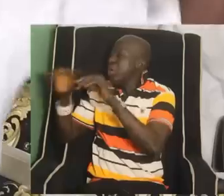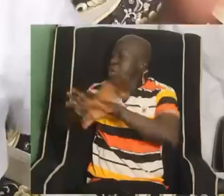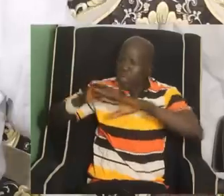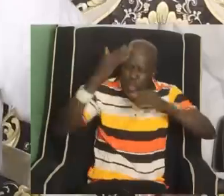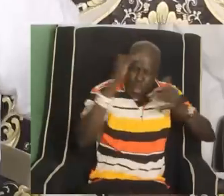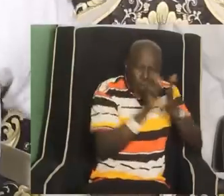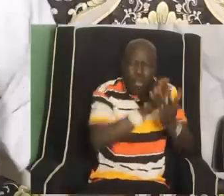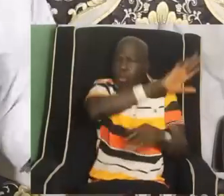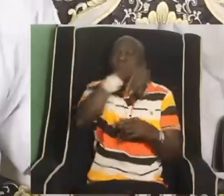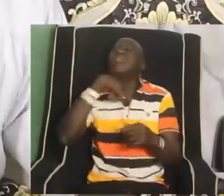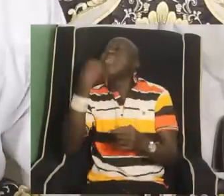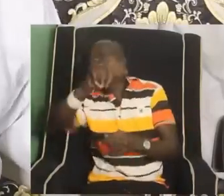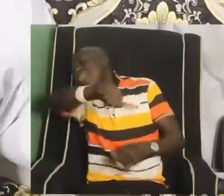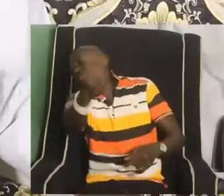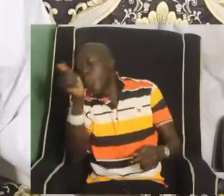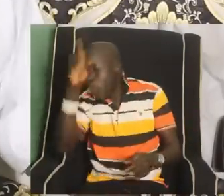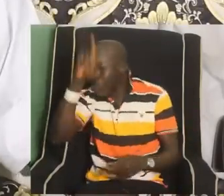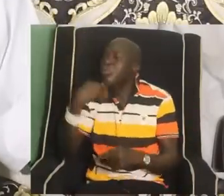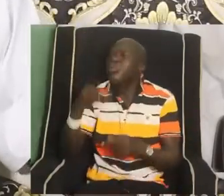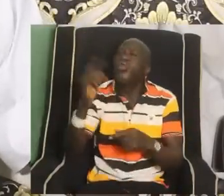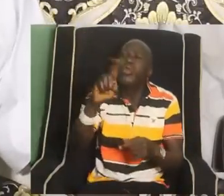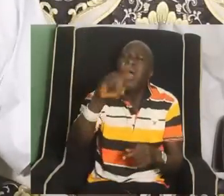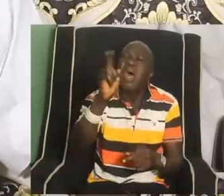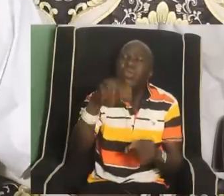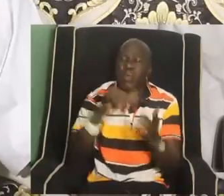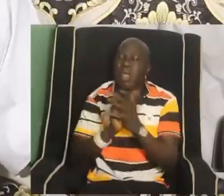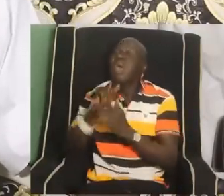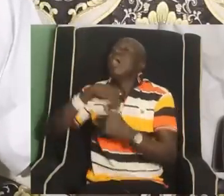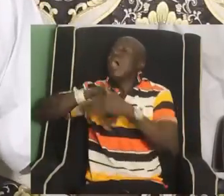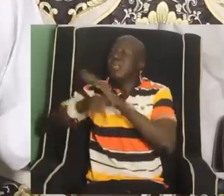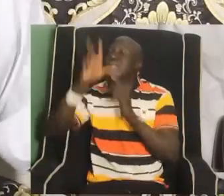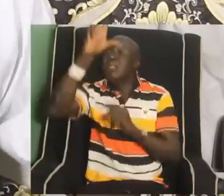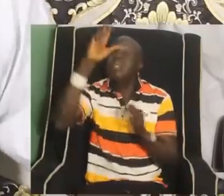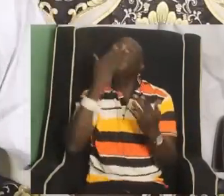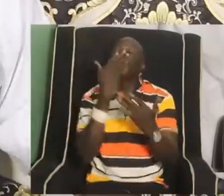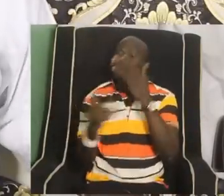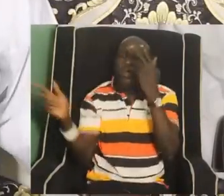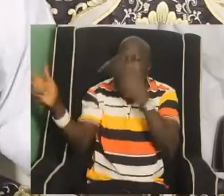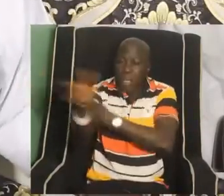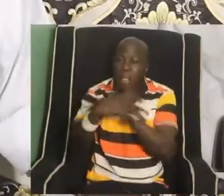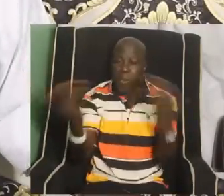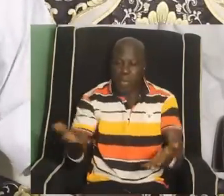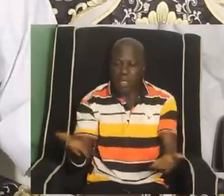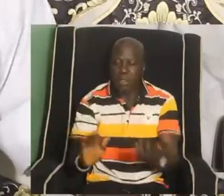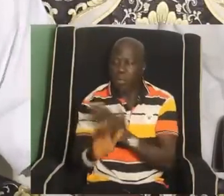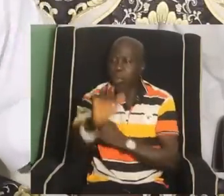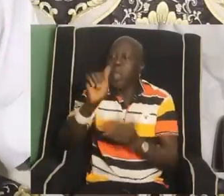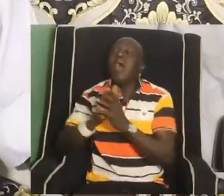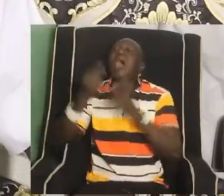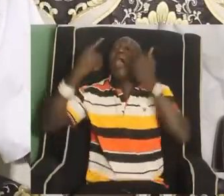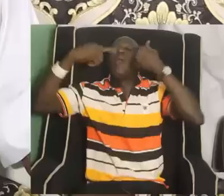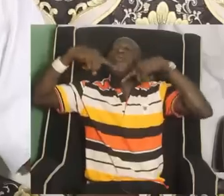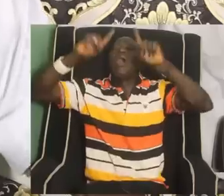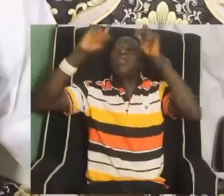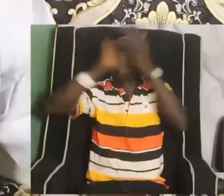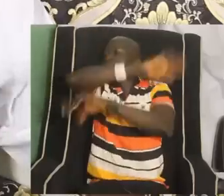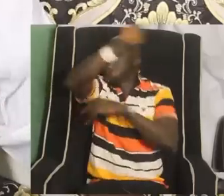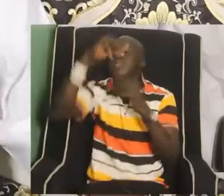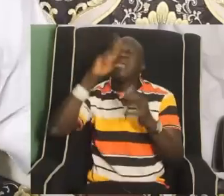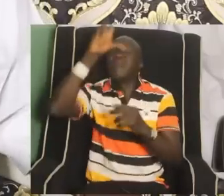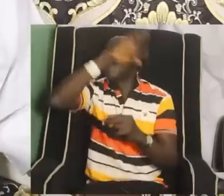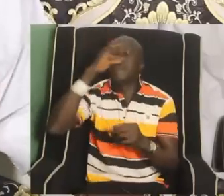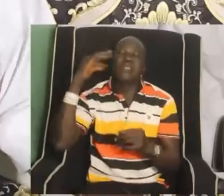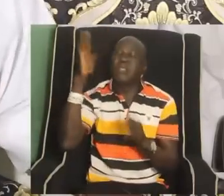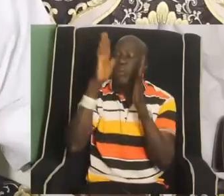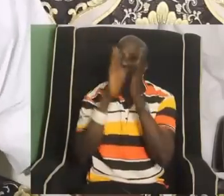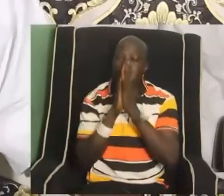mọ́ dágbére fún yàn. You don't need to tell anyone where you are going to. Ọjọ́ mẹ́ta ni wájú Olúwa. 3 good days in the presence of God. Mo dẹ̀ ti kéde àwọn àtàdúrà. And I've announced fasting